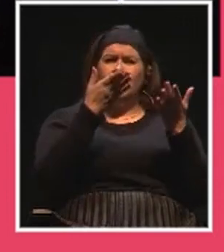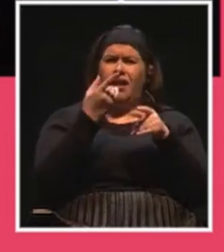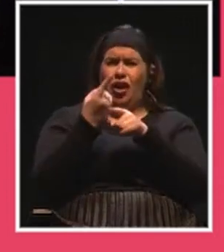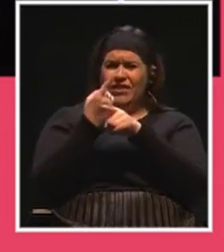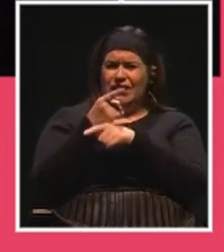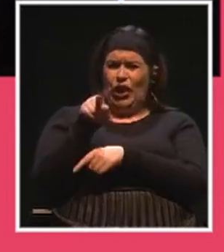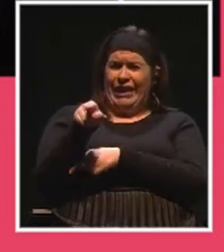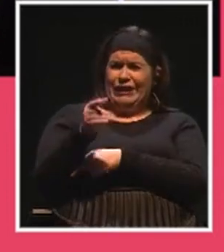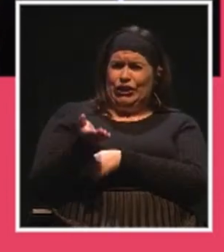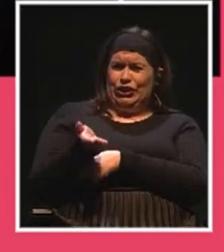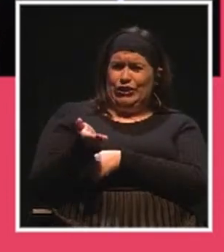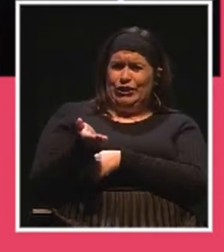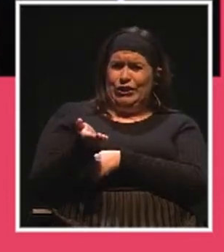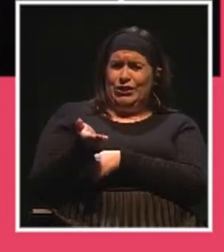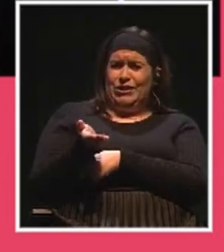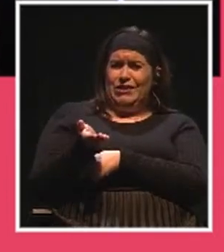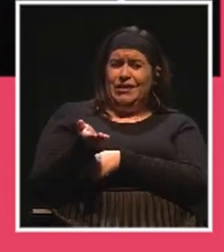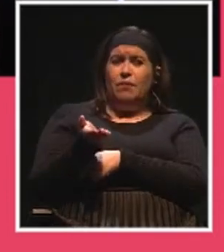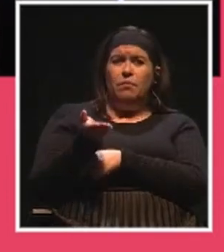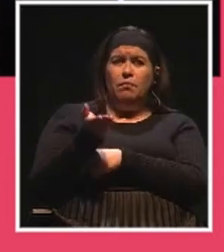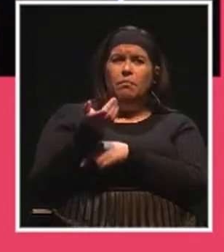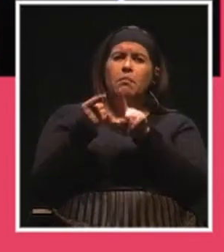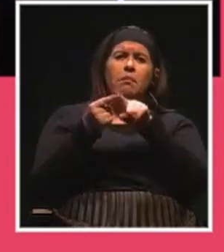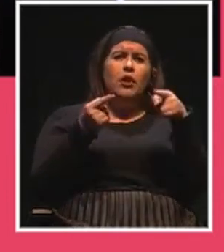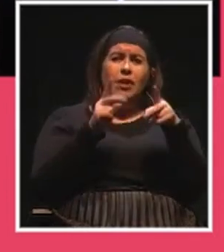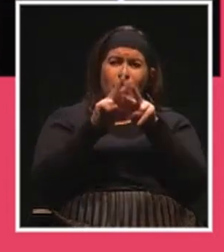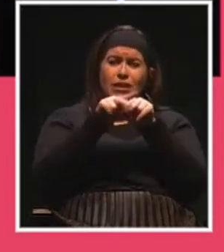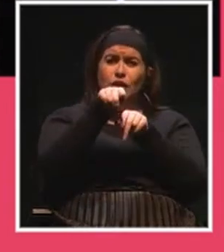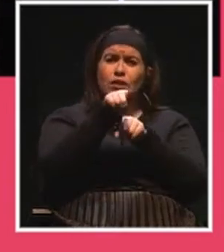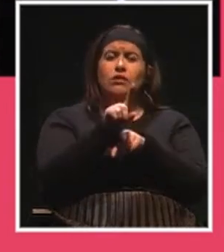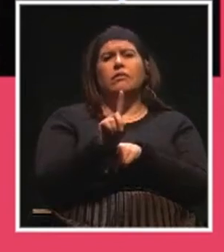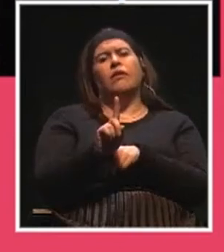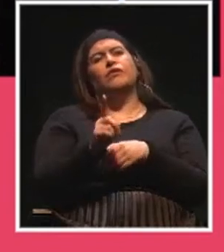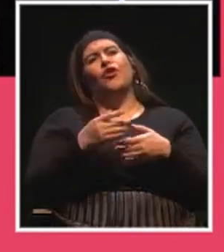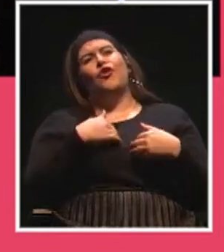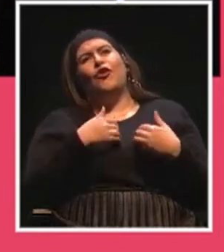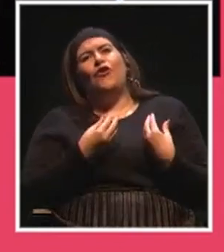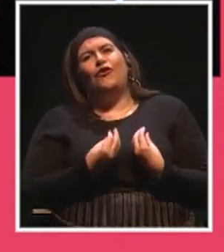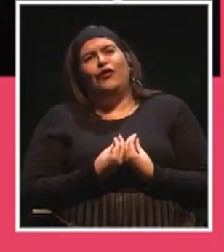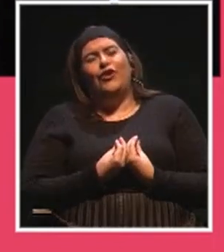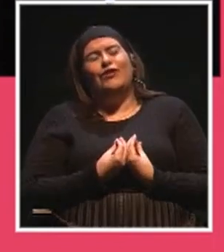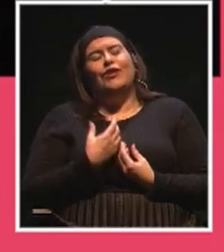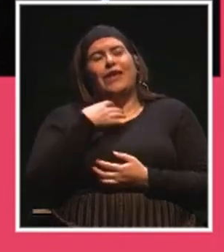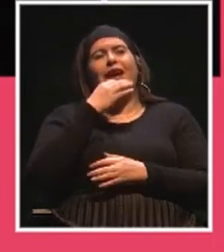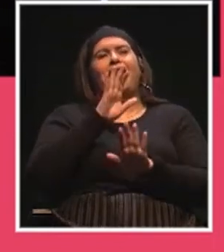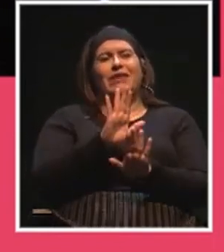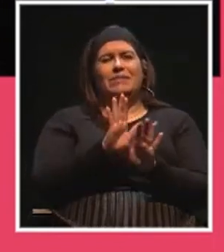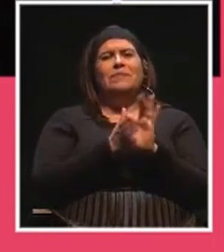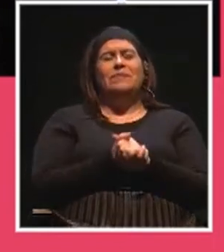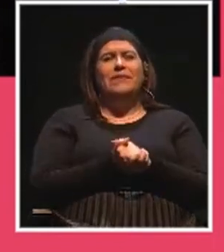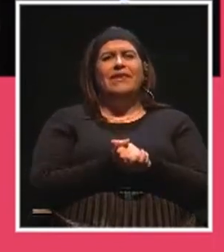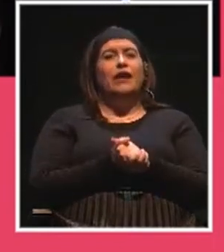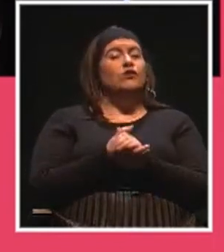Are we doing that? And I said, Courtney, got your back. We are doing it. She